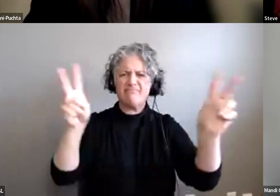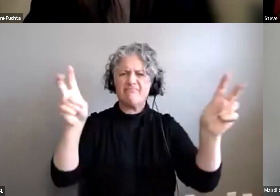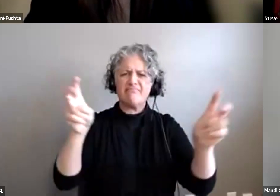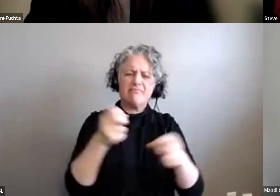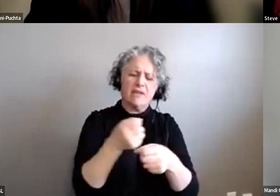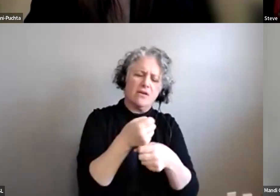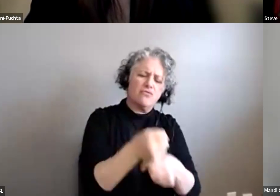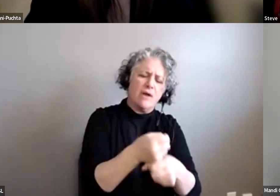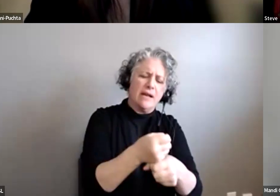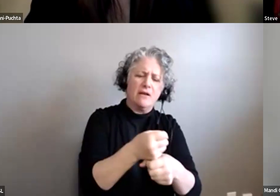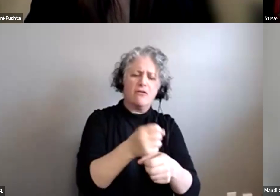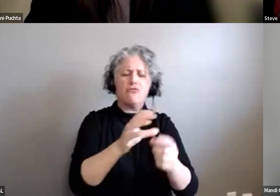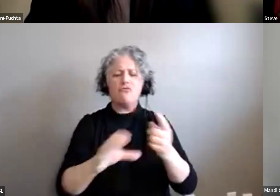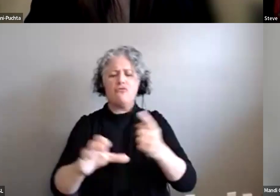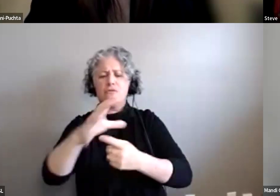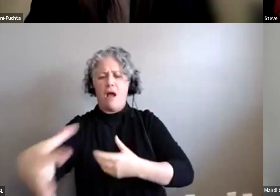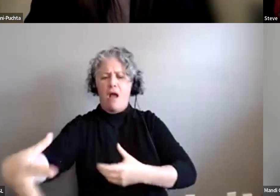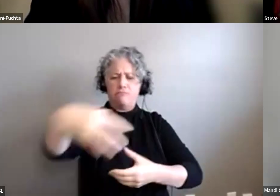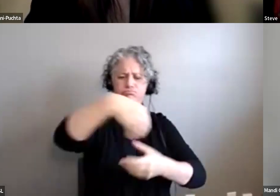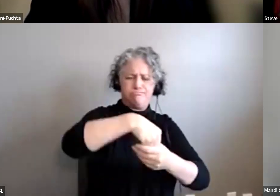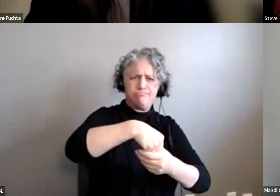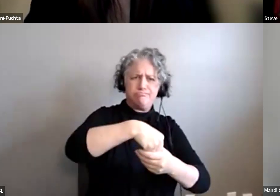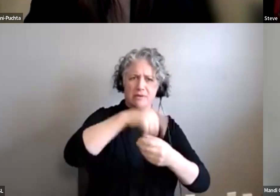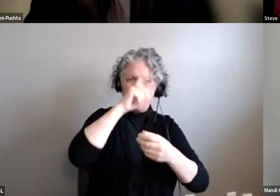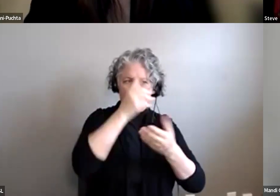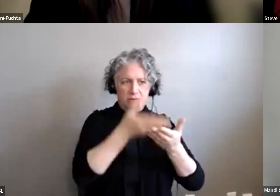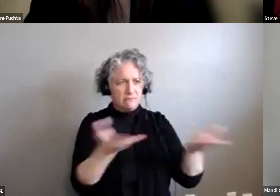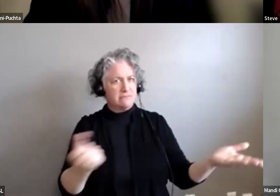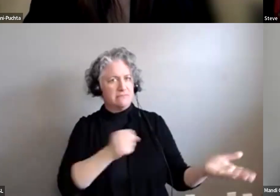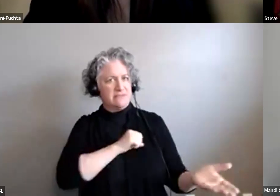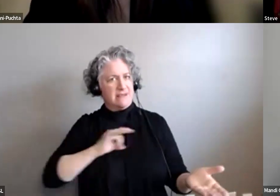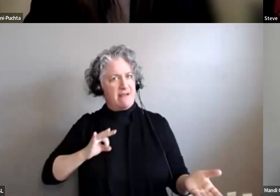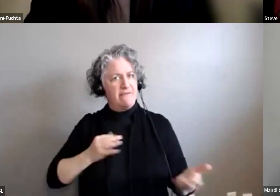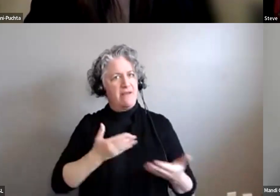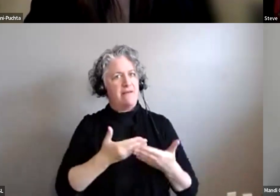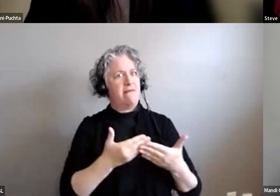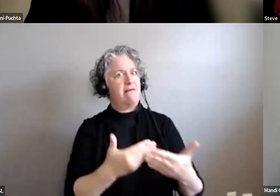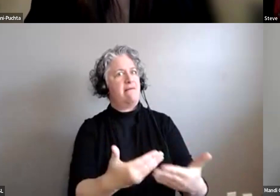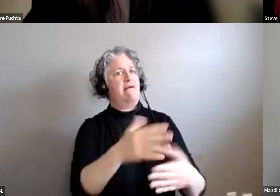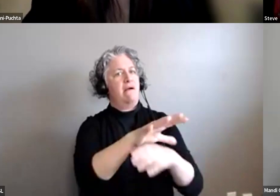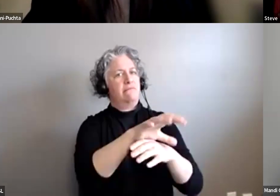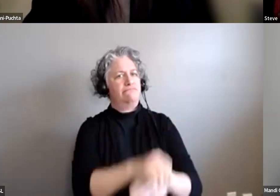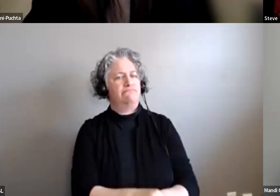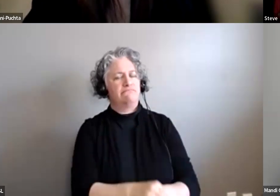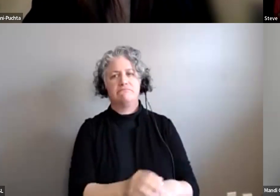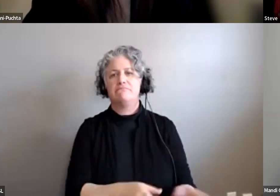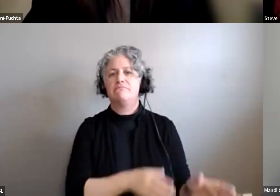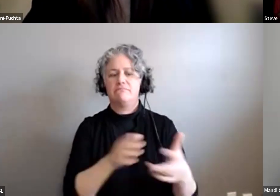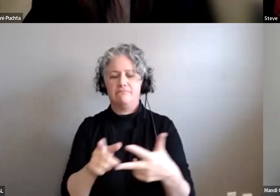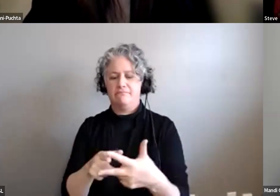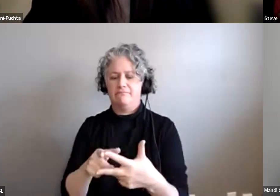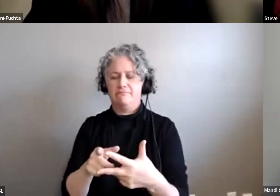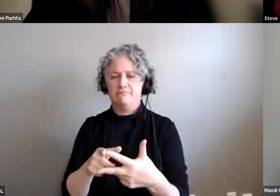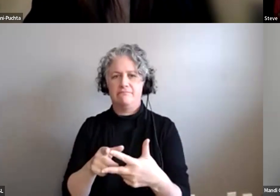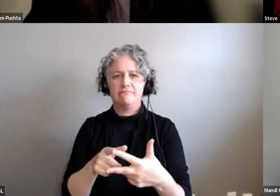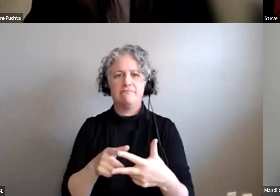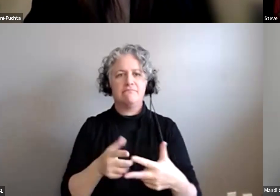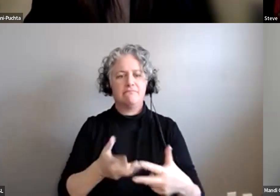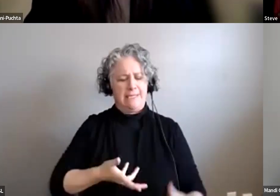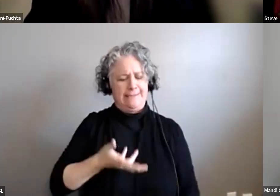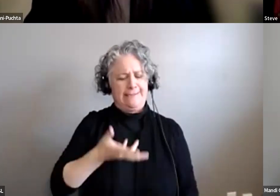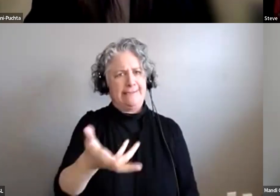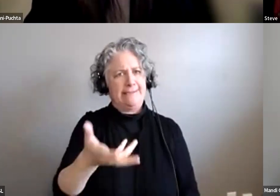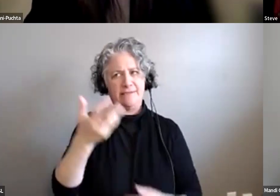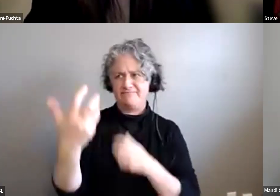an inclusive culture for employees in practice. The second will be disclosure and accommodations in